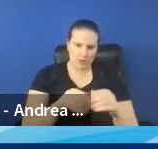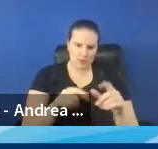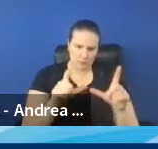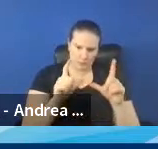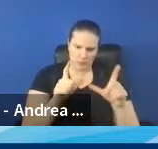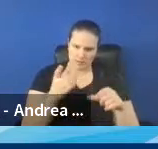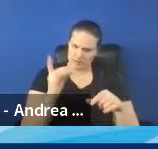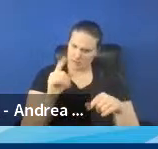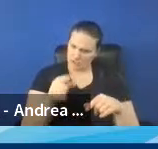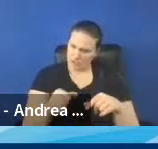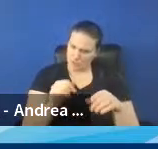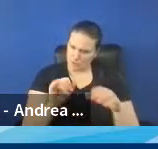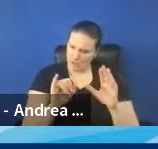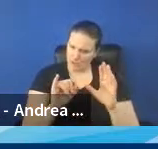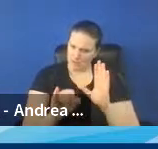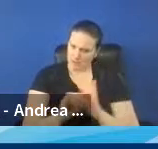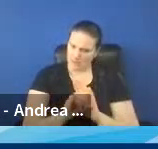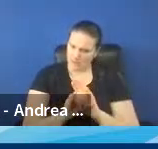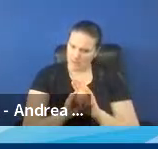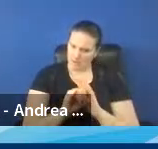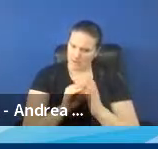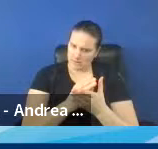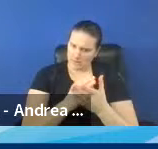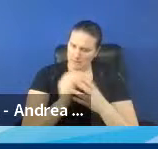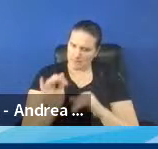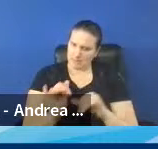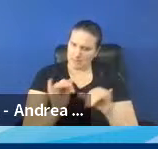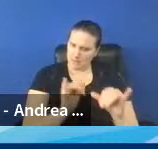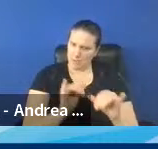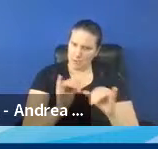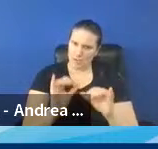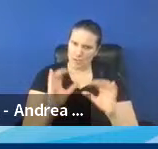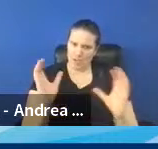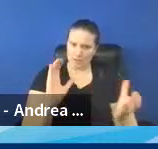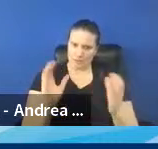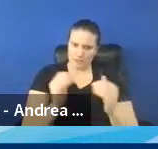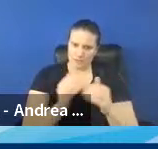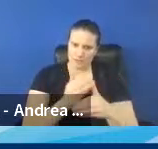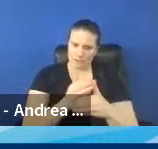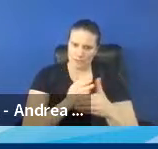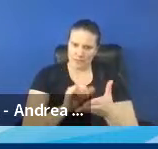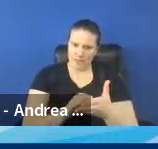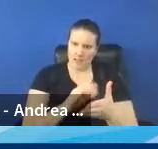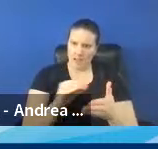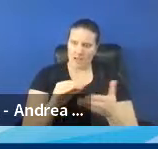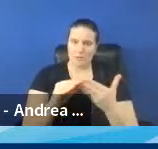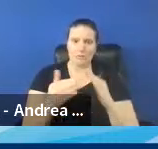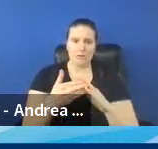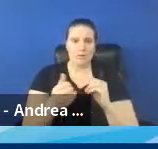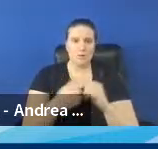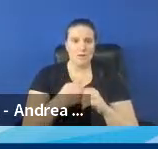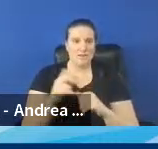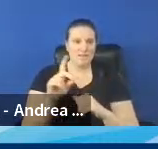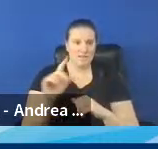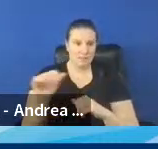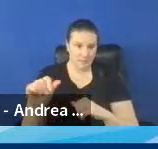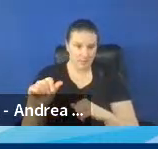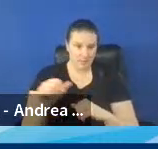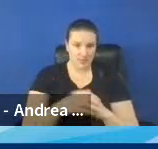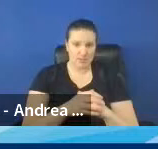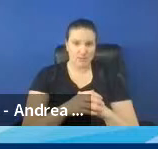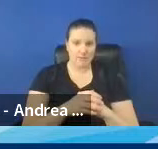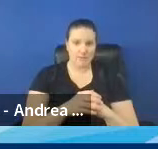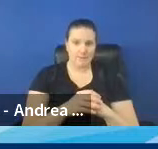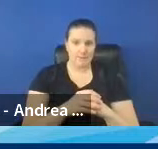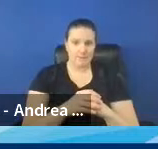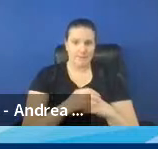were you able to identify some similar characteristics between that and communities with disabilities? I'll